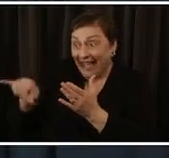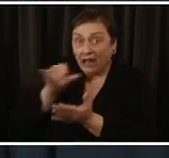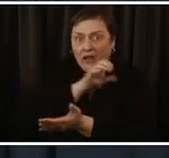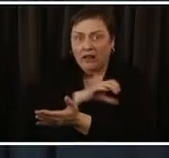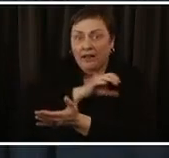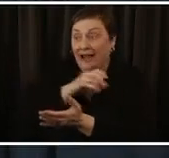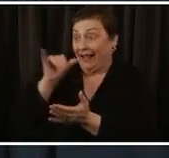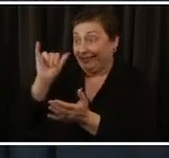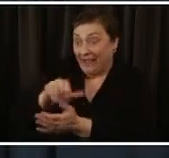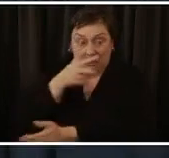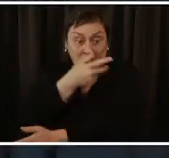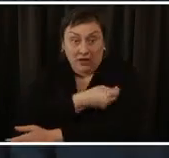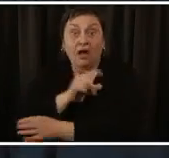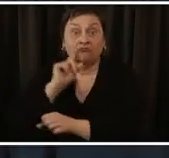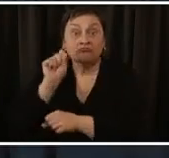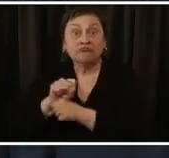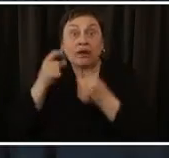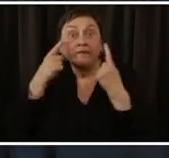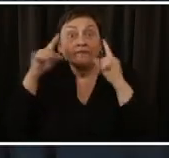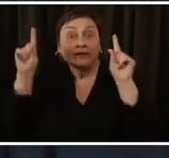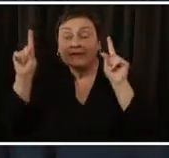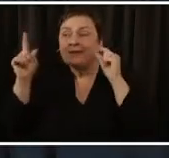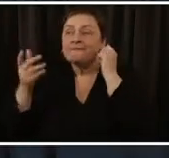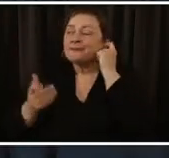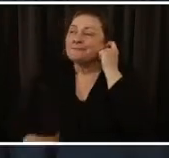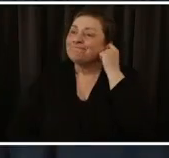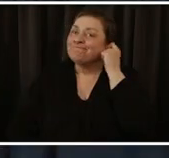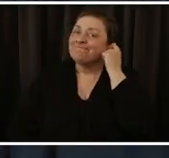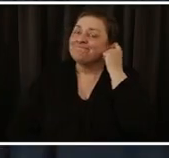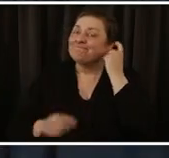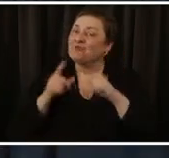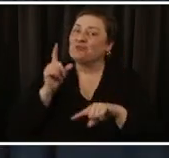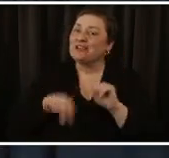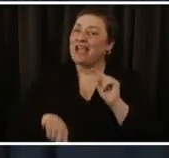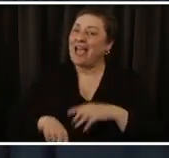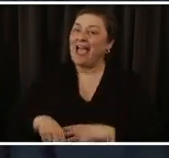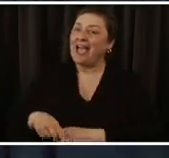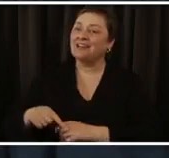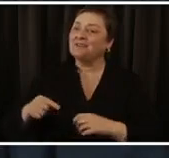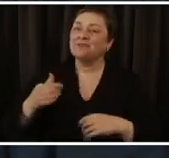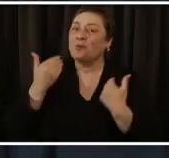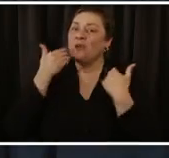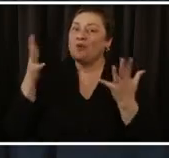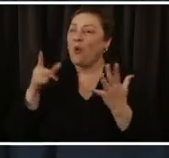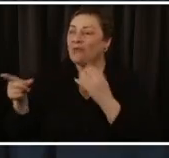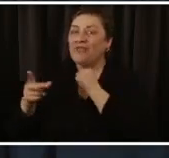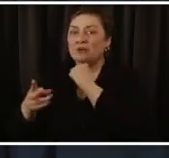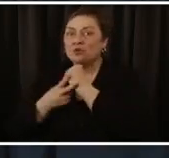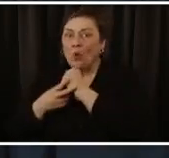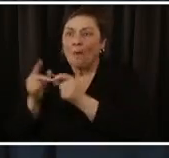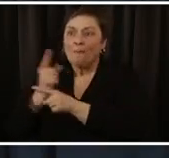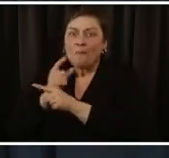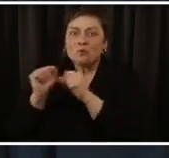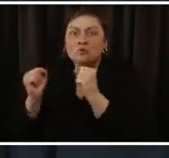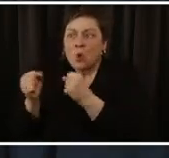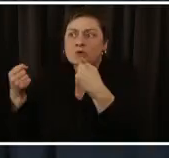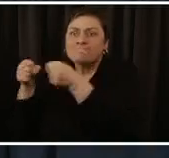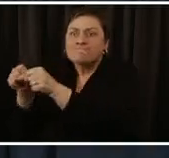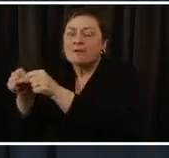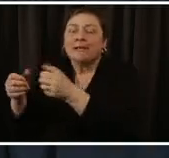doses were effective. Therefore, we really strongly recommend that they consider themselves unvaccinated and get